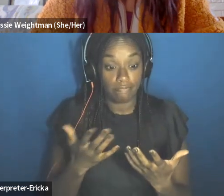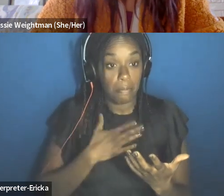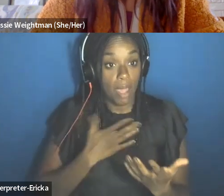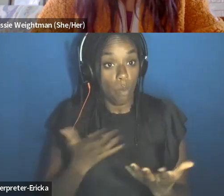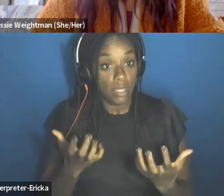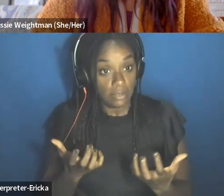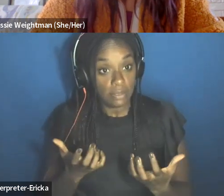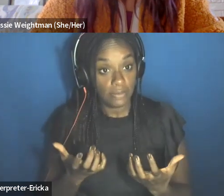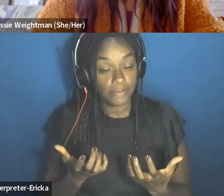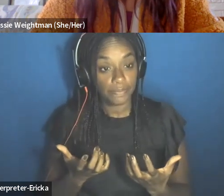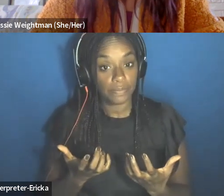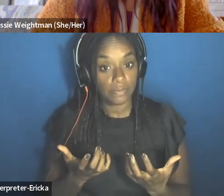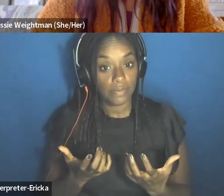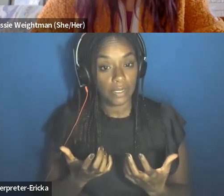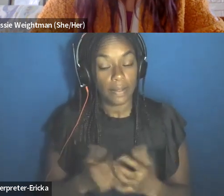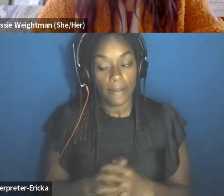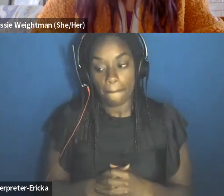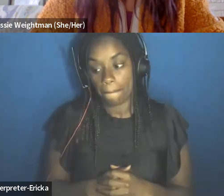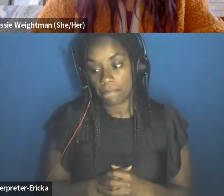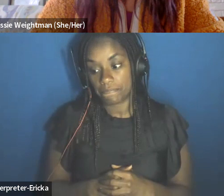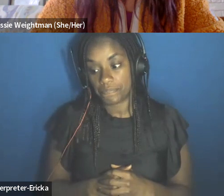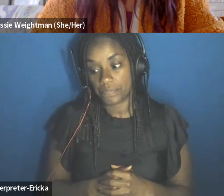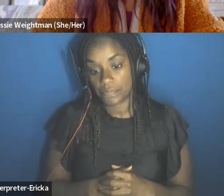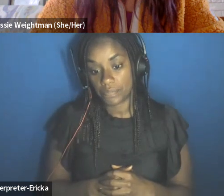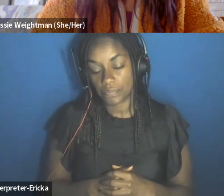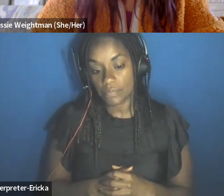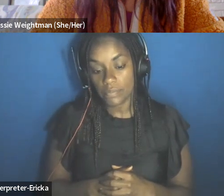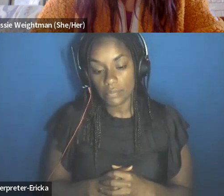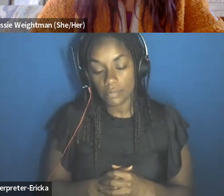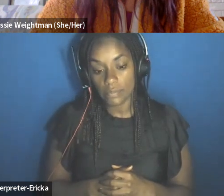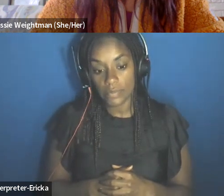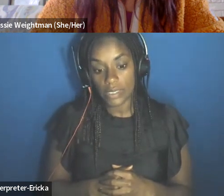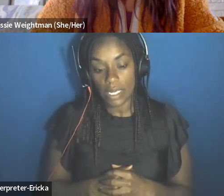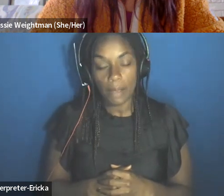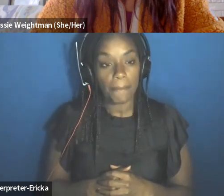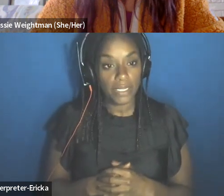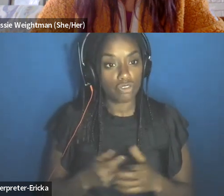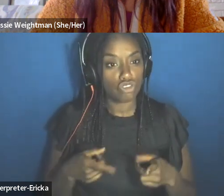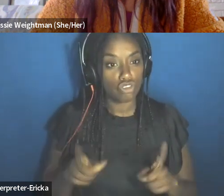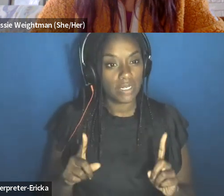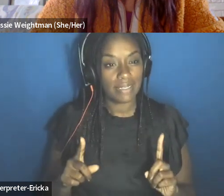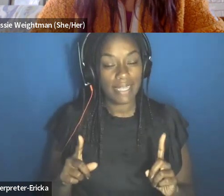must say this, in the height of the whole COVID scare